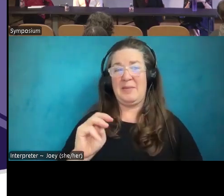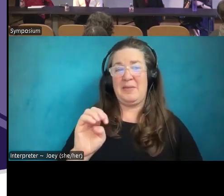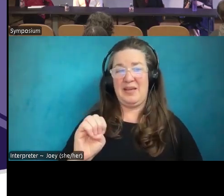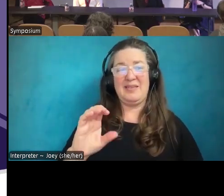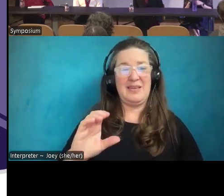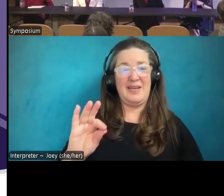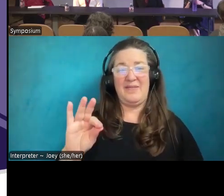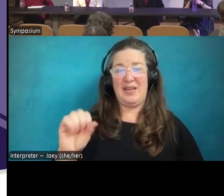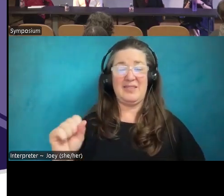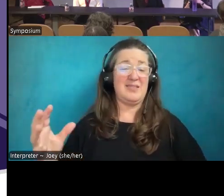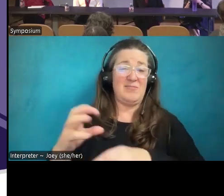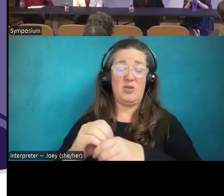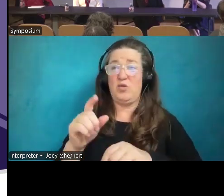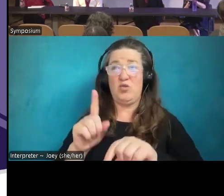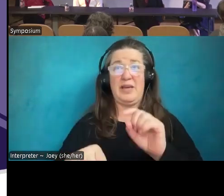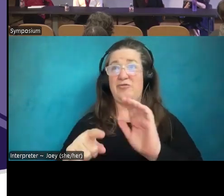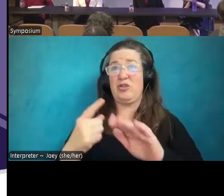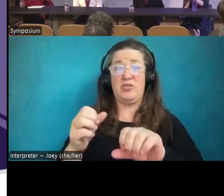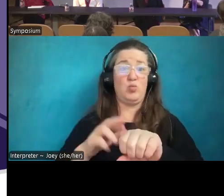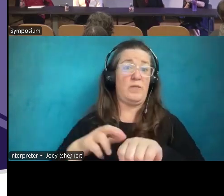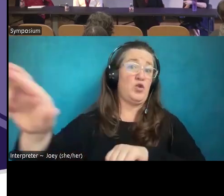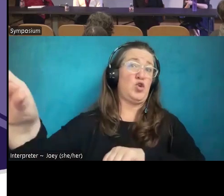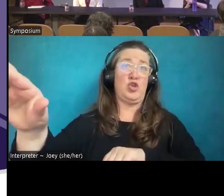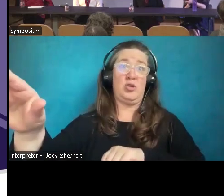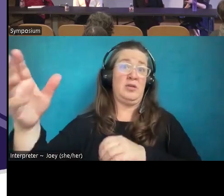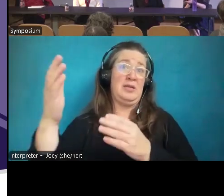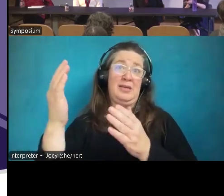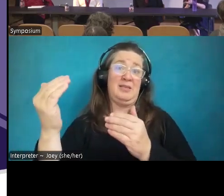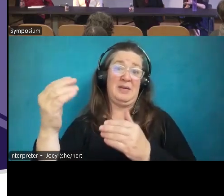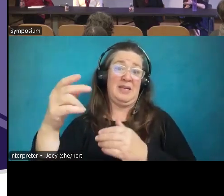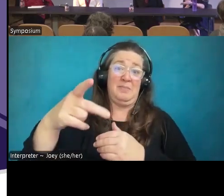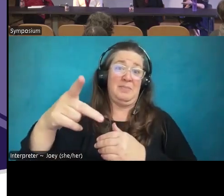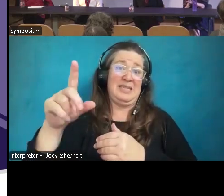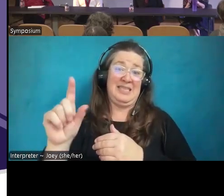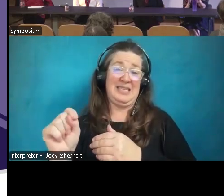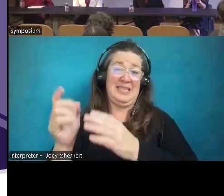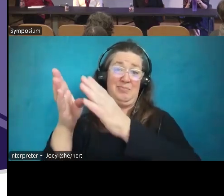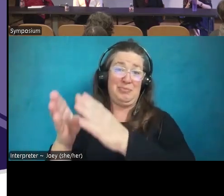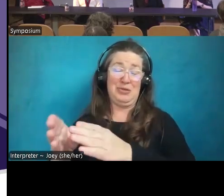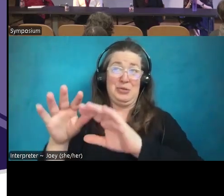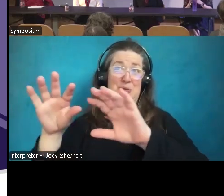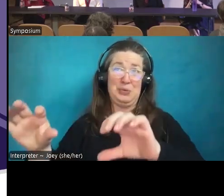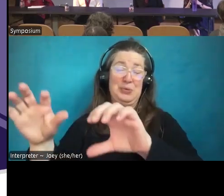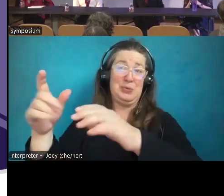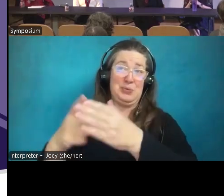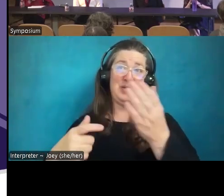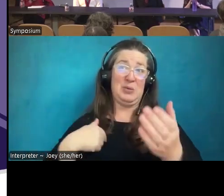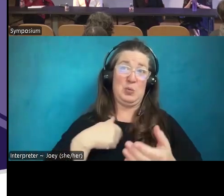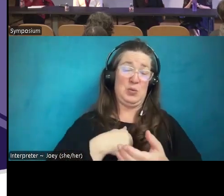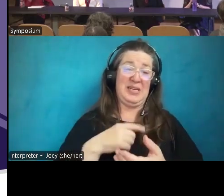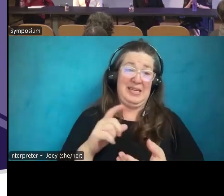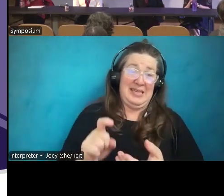expect the physical therapists to do what needs to happen with patients with